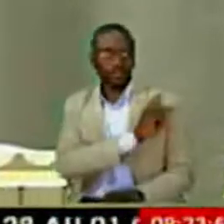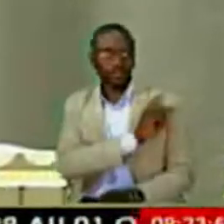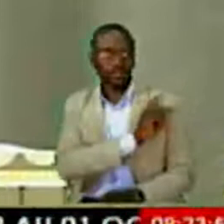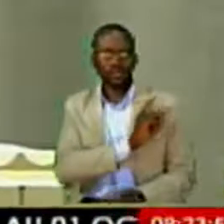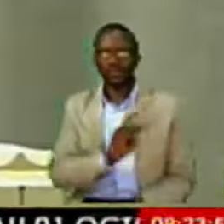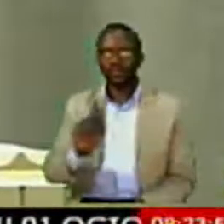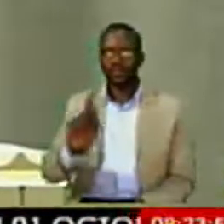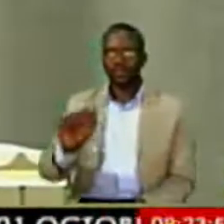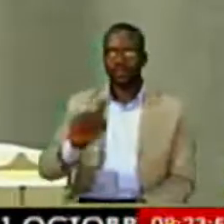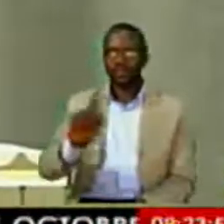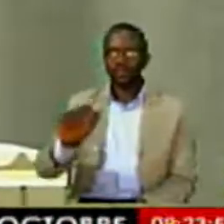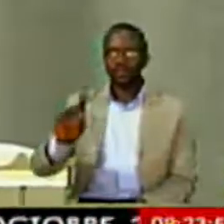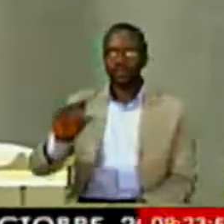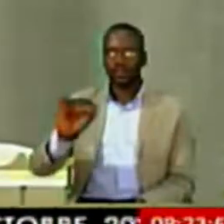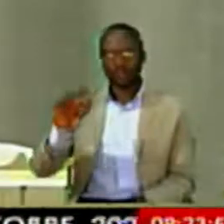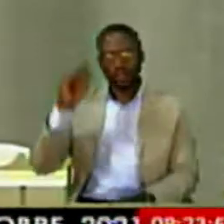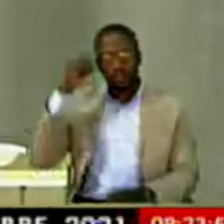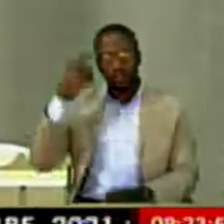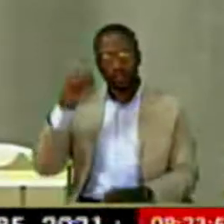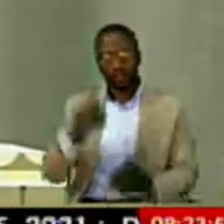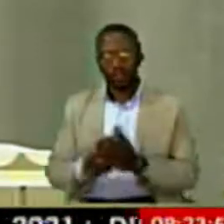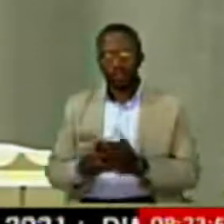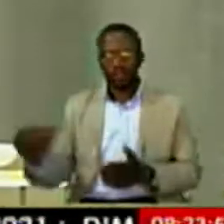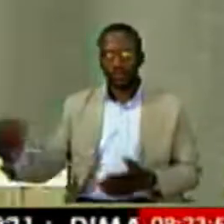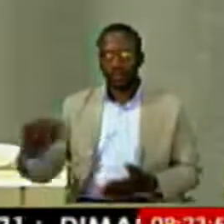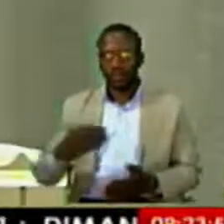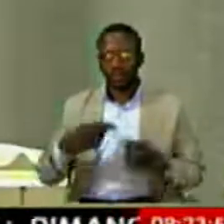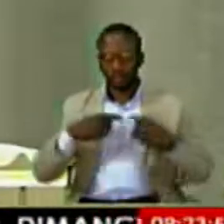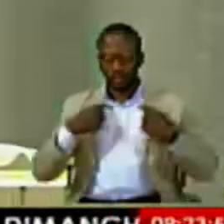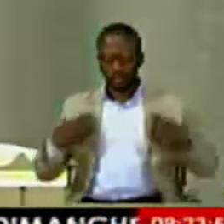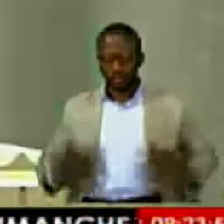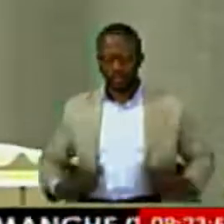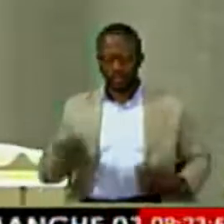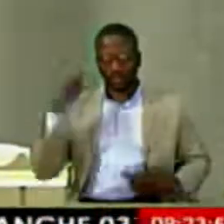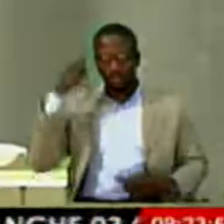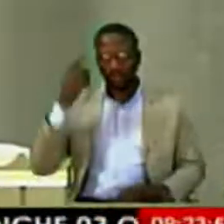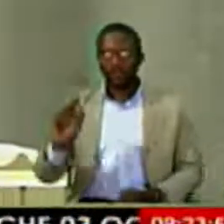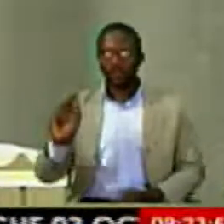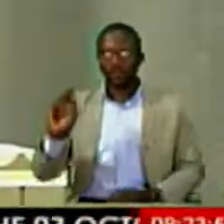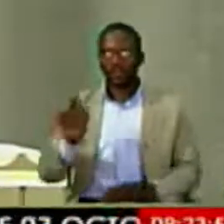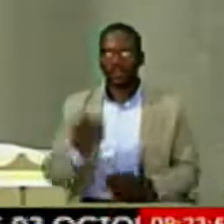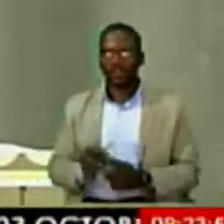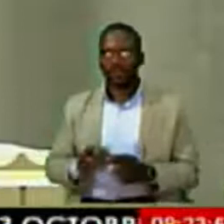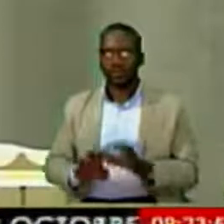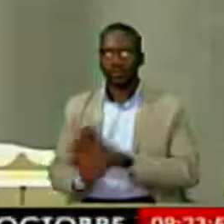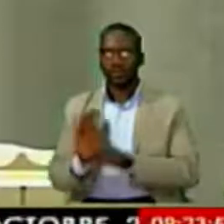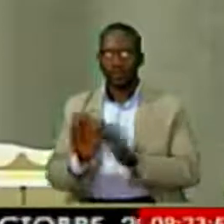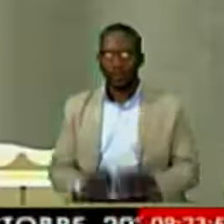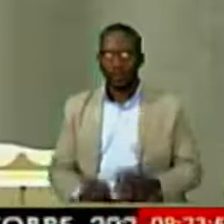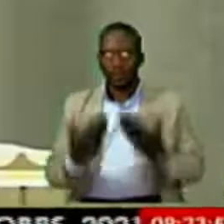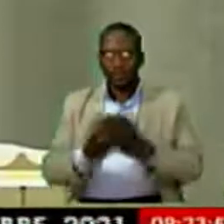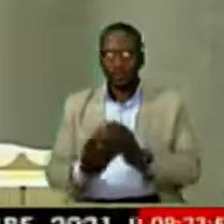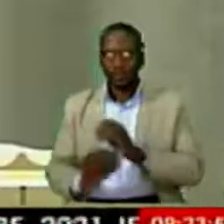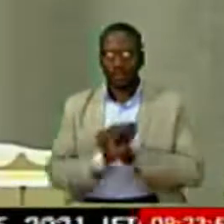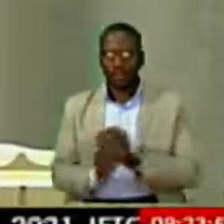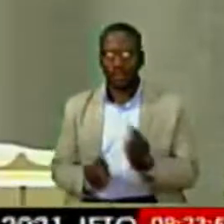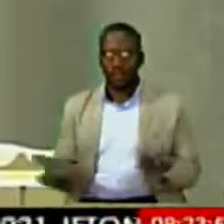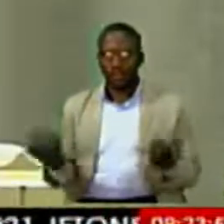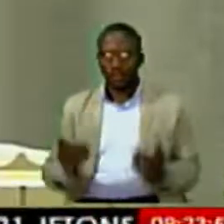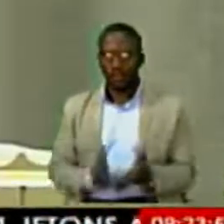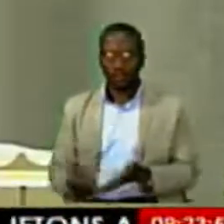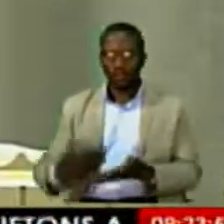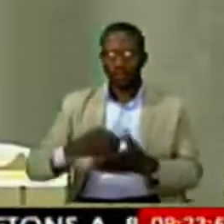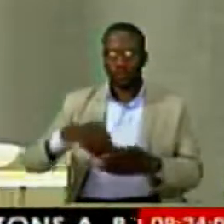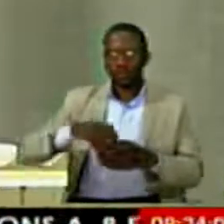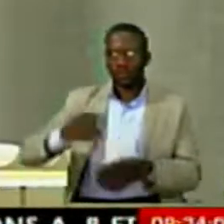la chair. To have given me the pulpit. Combien voudront quand je retournerai en Zambie? How many would like when I go back